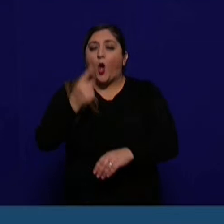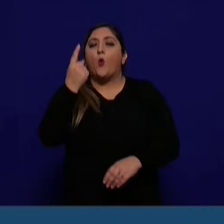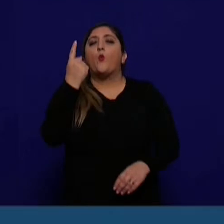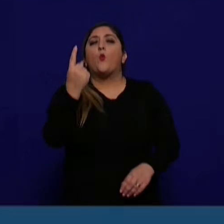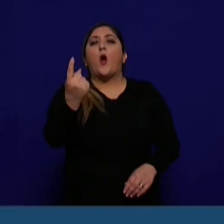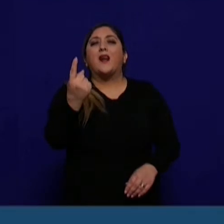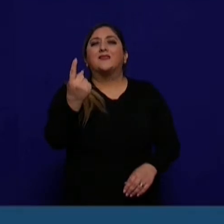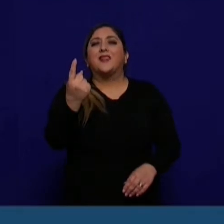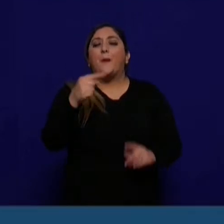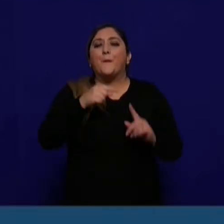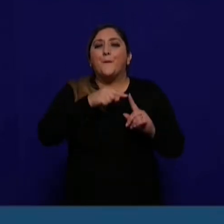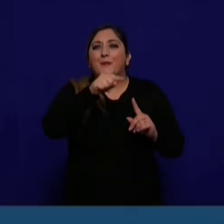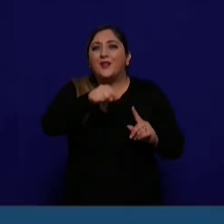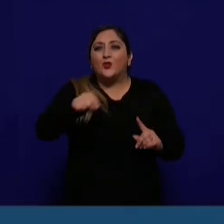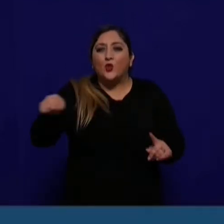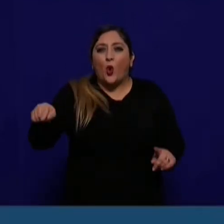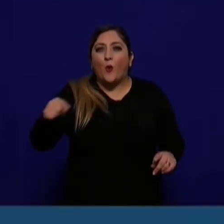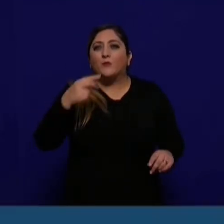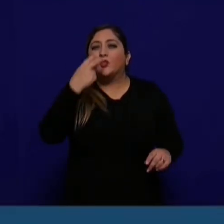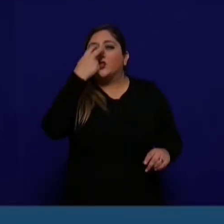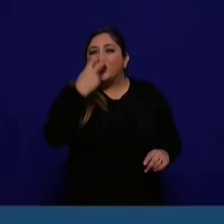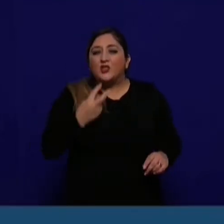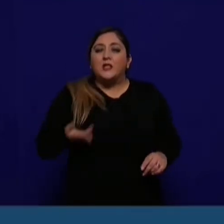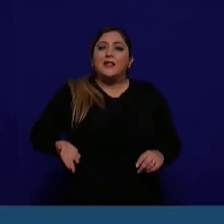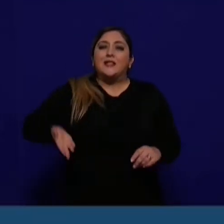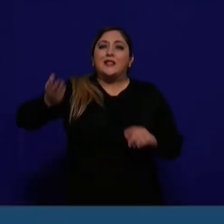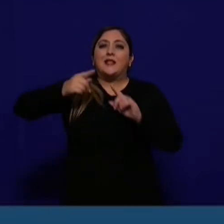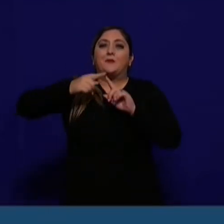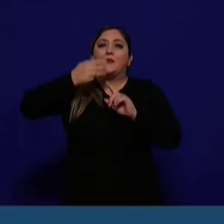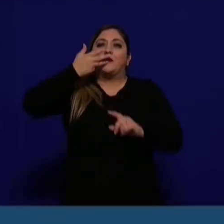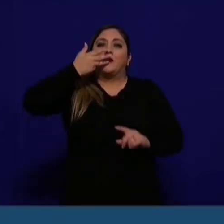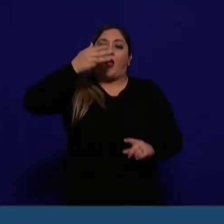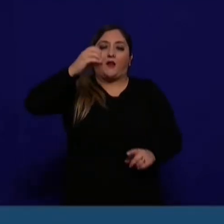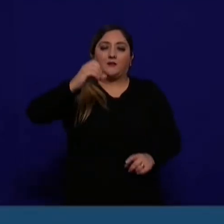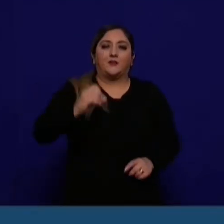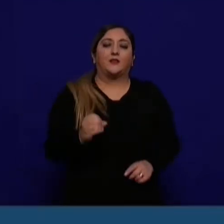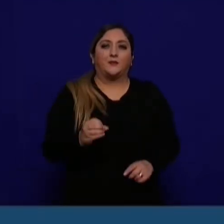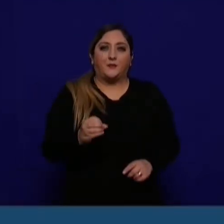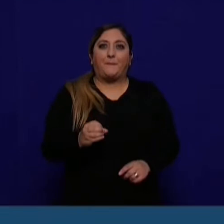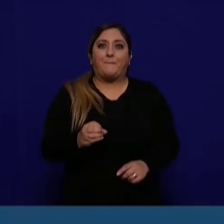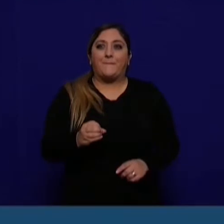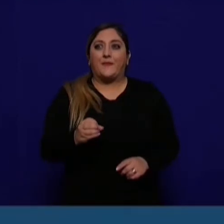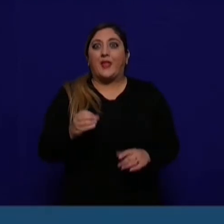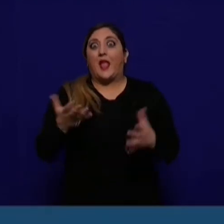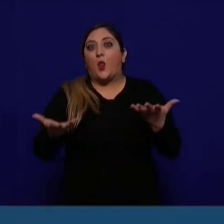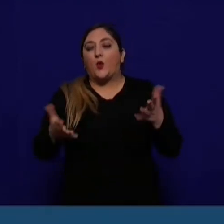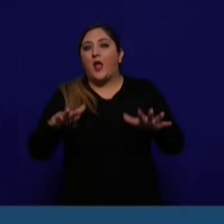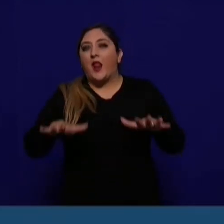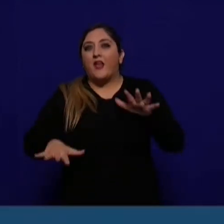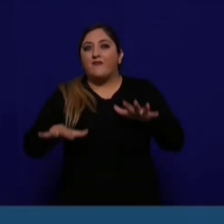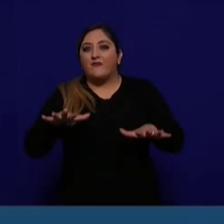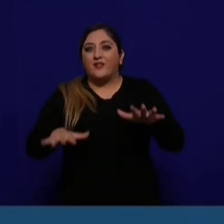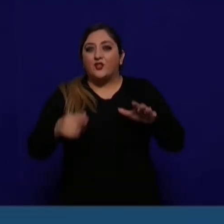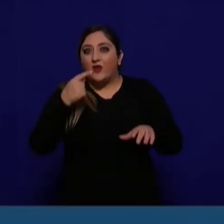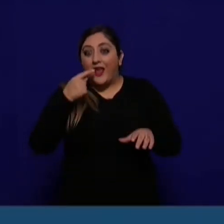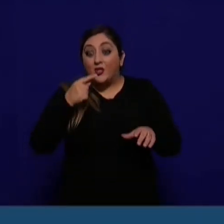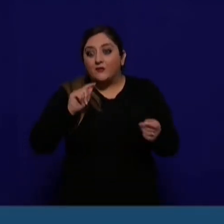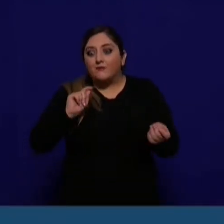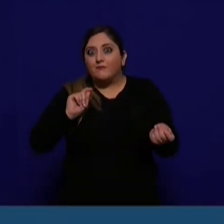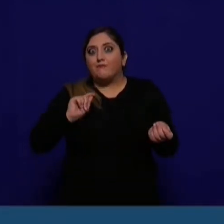divjanza tal-average age fejn inti jkollok numru li huma żgħar bil-fors jekk ikollok wieħed li huwa numru ta' età